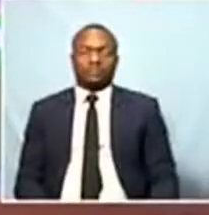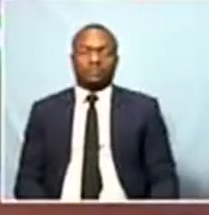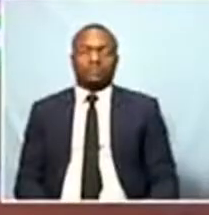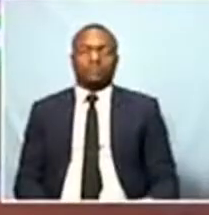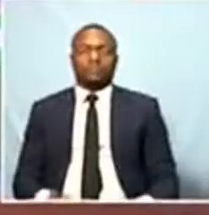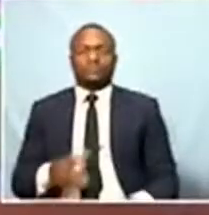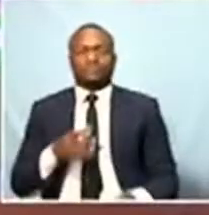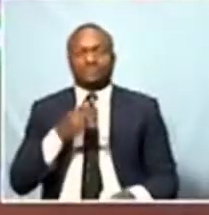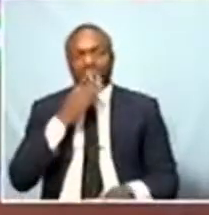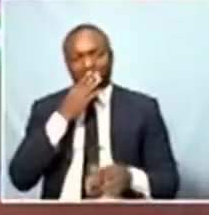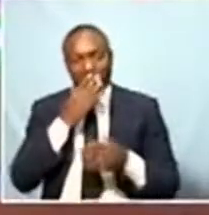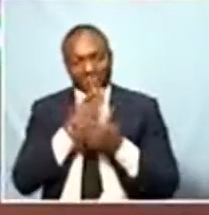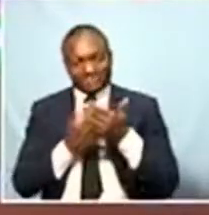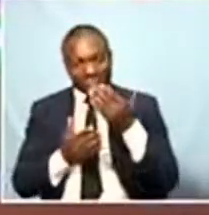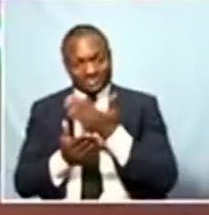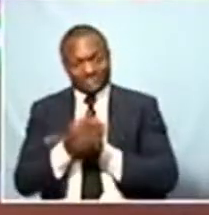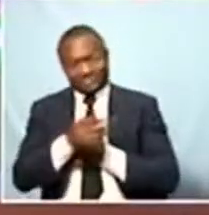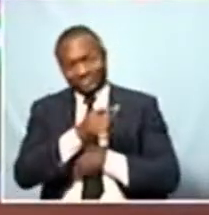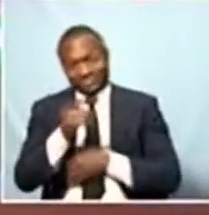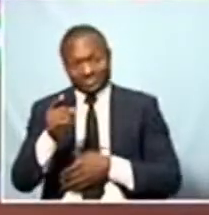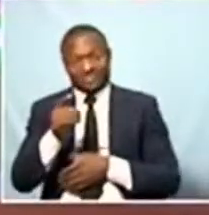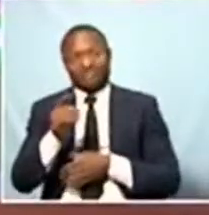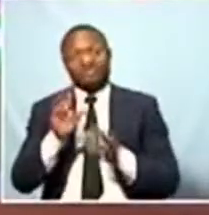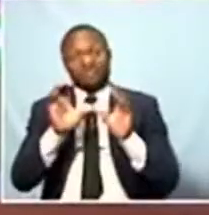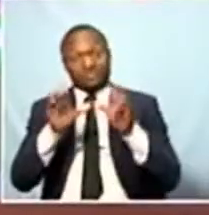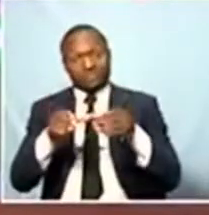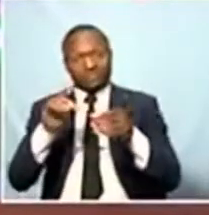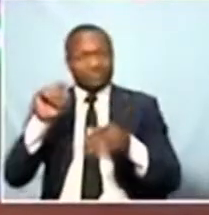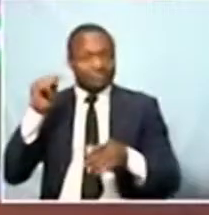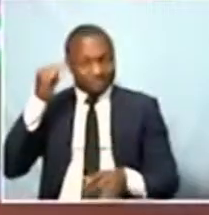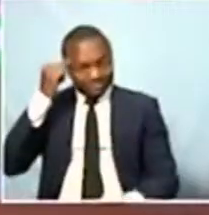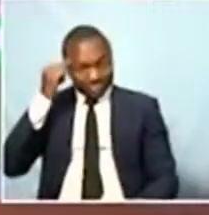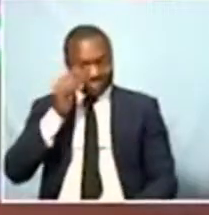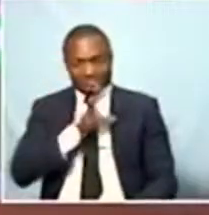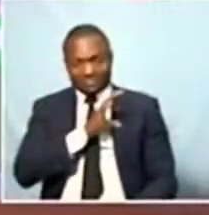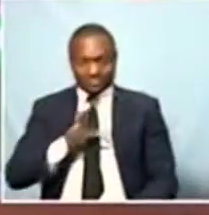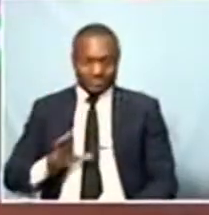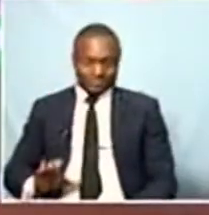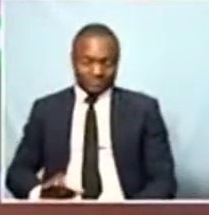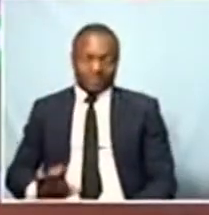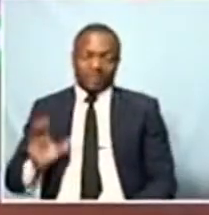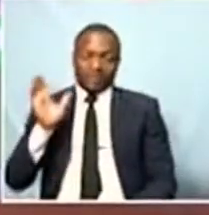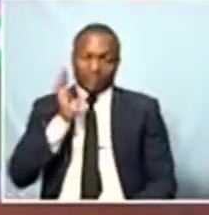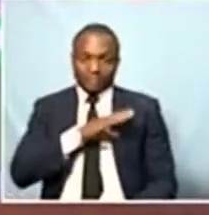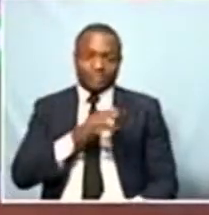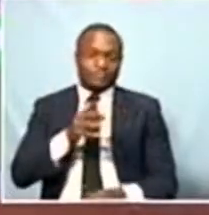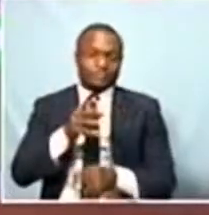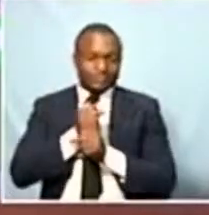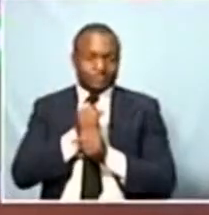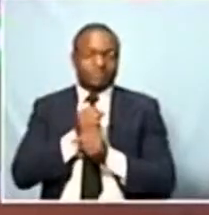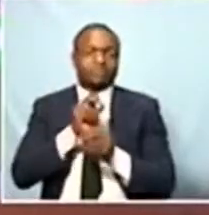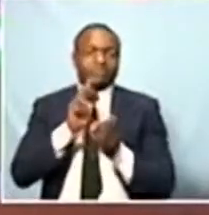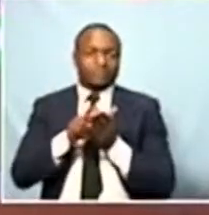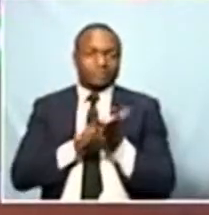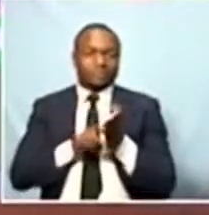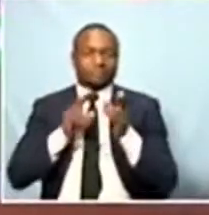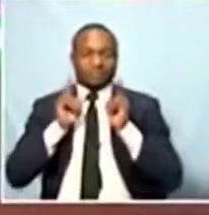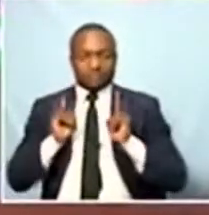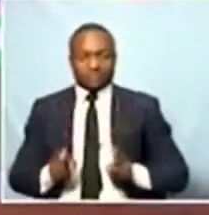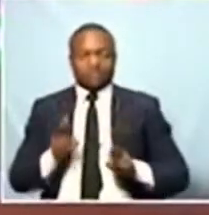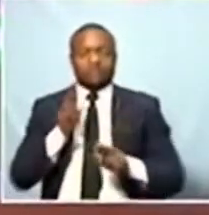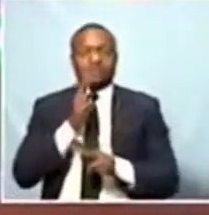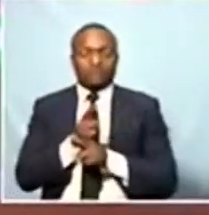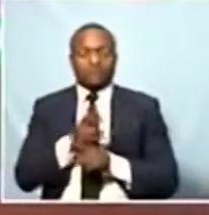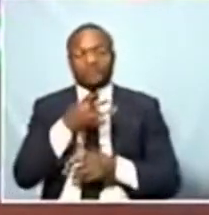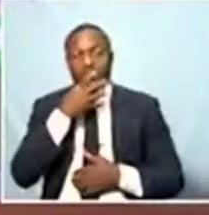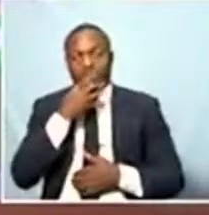It's a lovely morning. There you have it. The Committee on Parastatal Bodies has just received submissions from the Human Rights